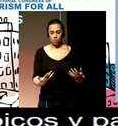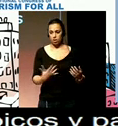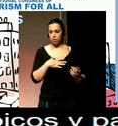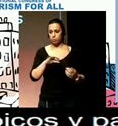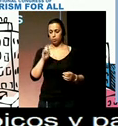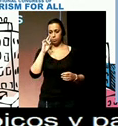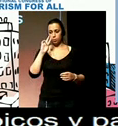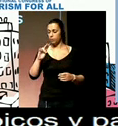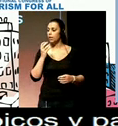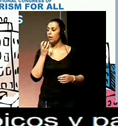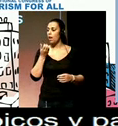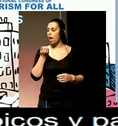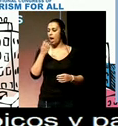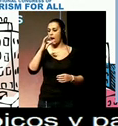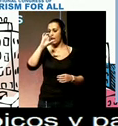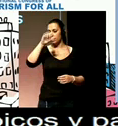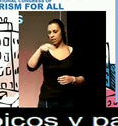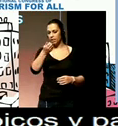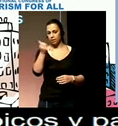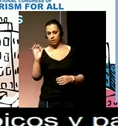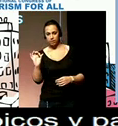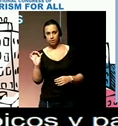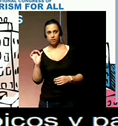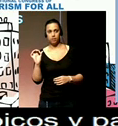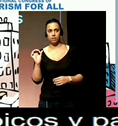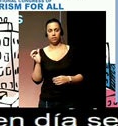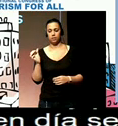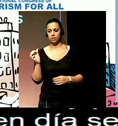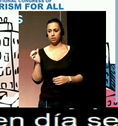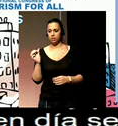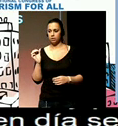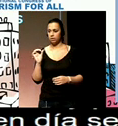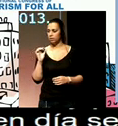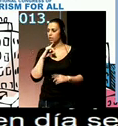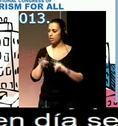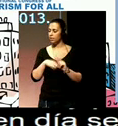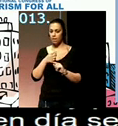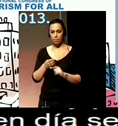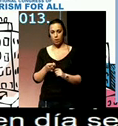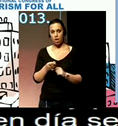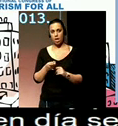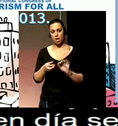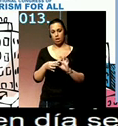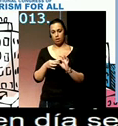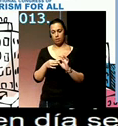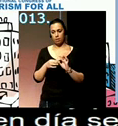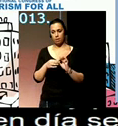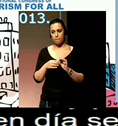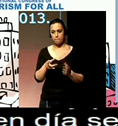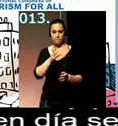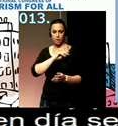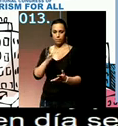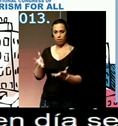Winner 2013. They write, once known for smog, traffic and tacky